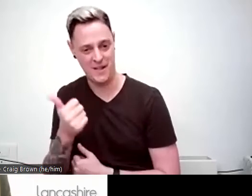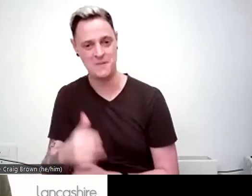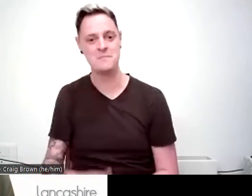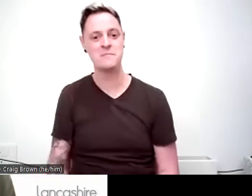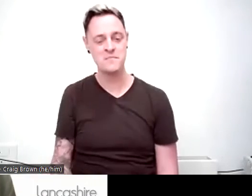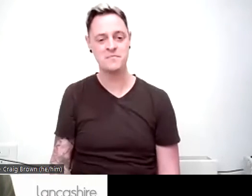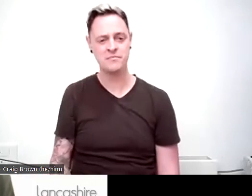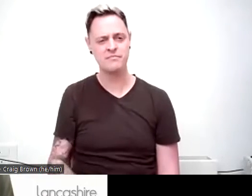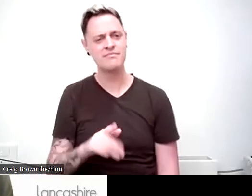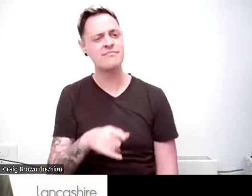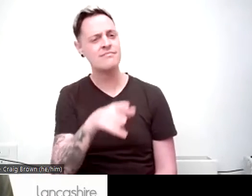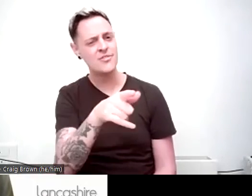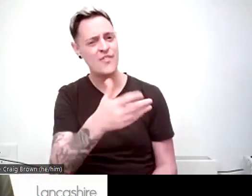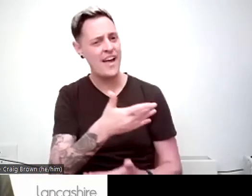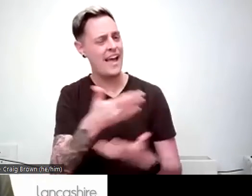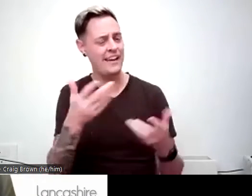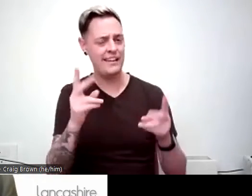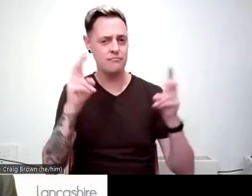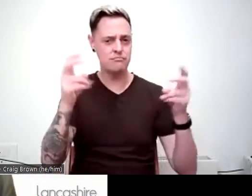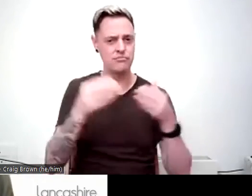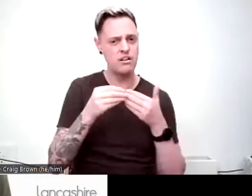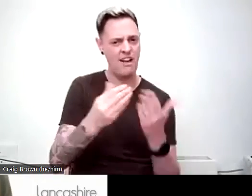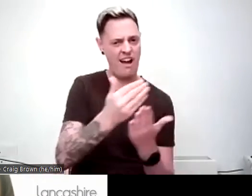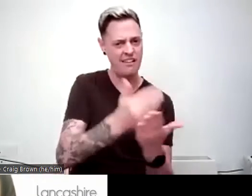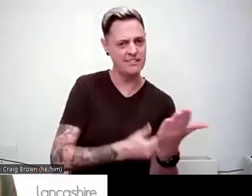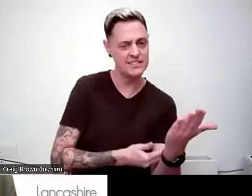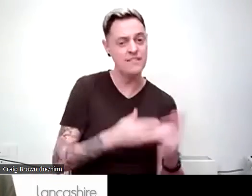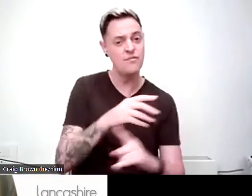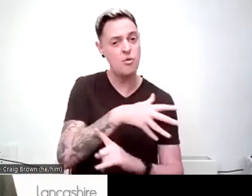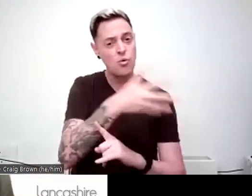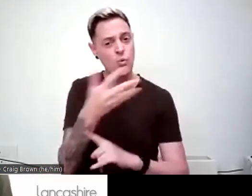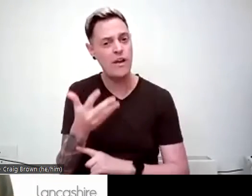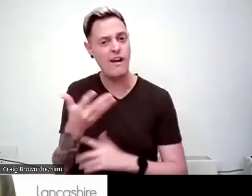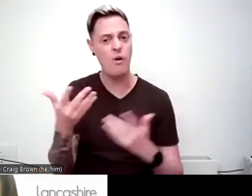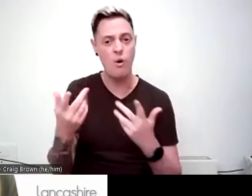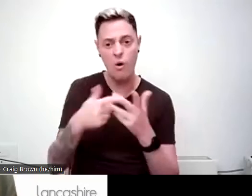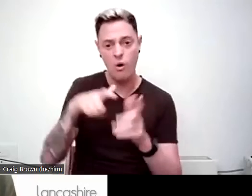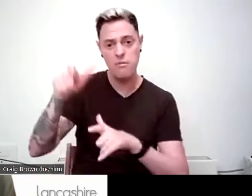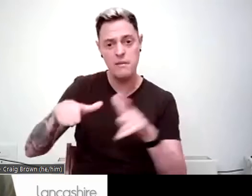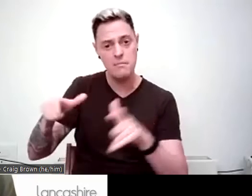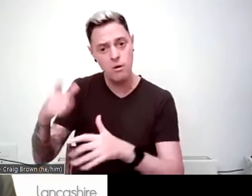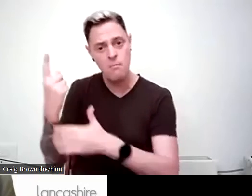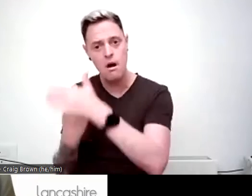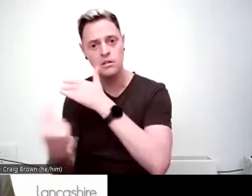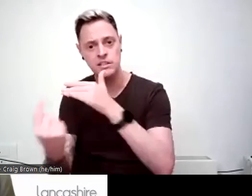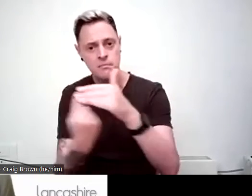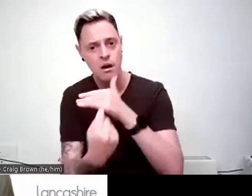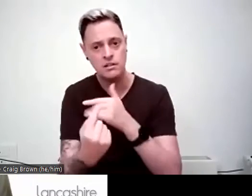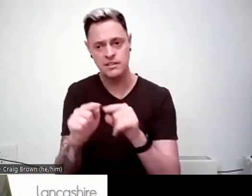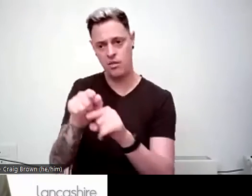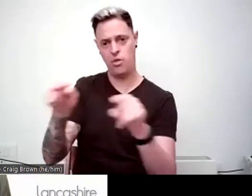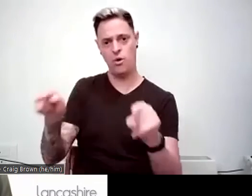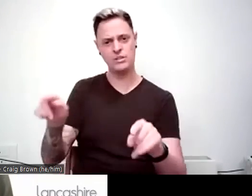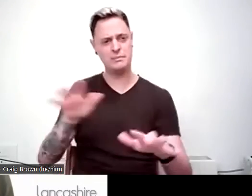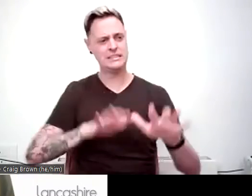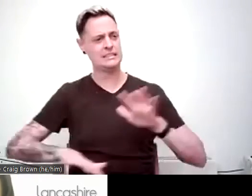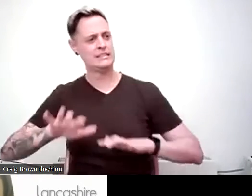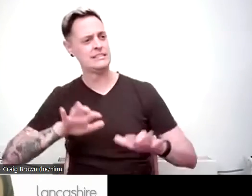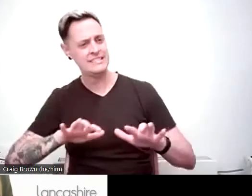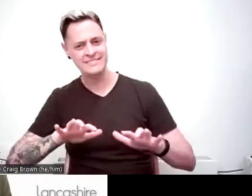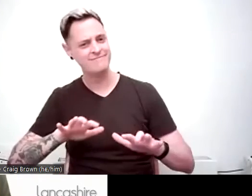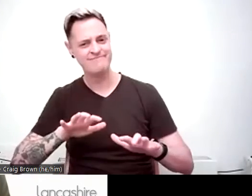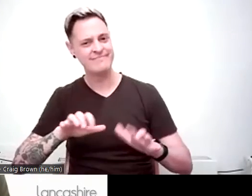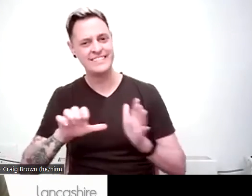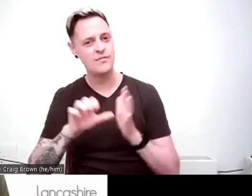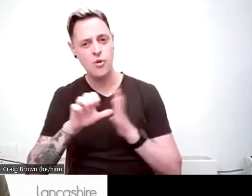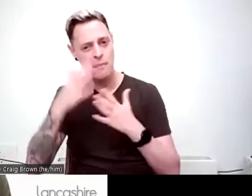guidance that you have, Tamsin, for, you know, queer or other people who exist in marginalised bodies that are maybe, you know, struggling with their mental health